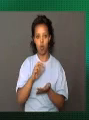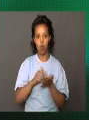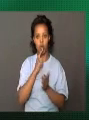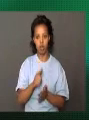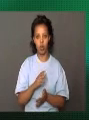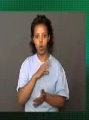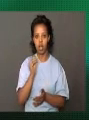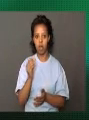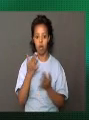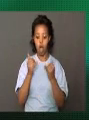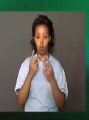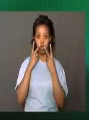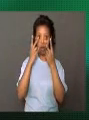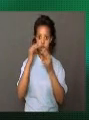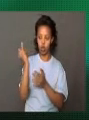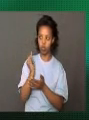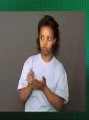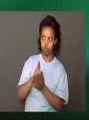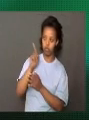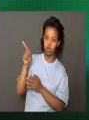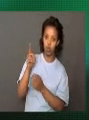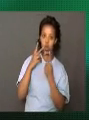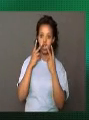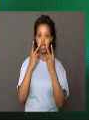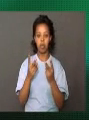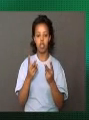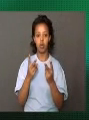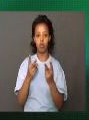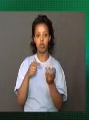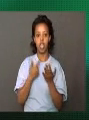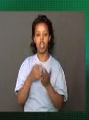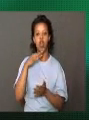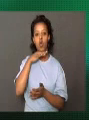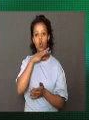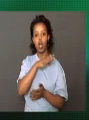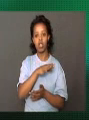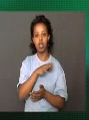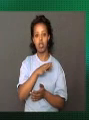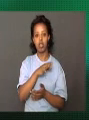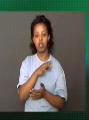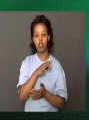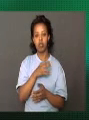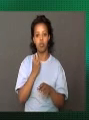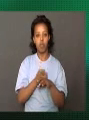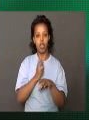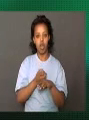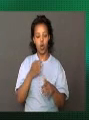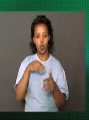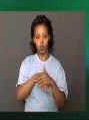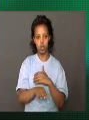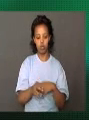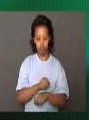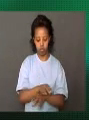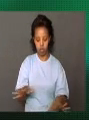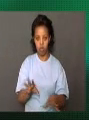the percolating filter tank, the sewage is sprayed over stones, which